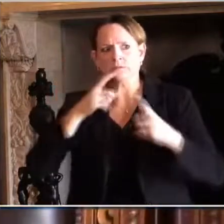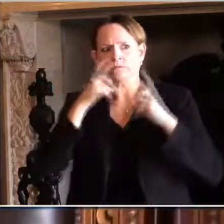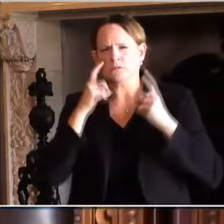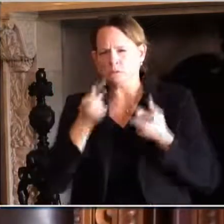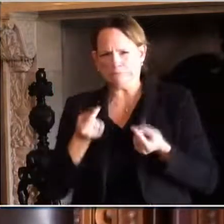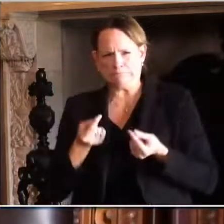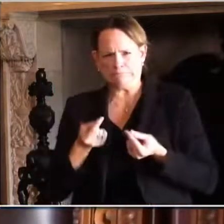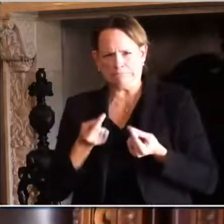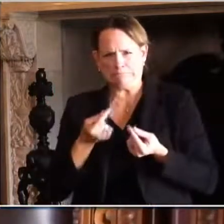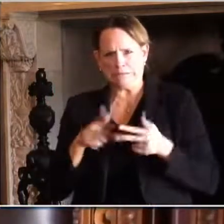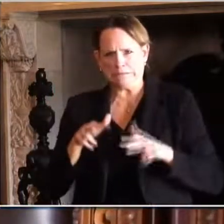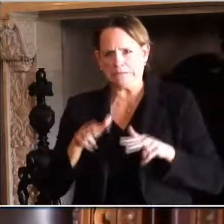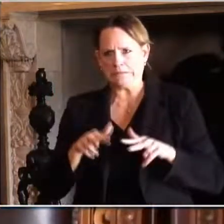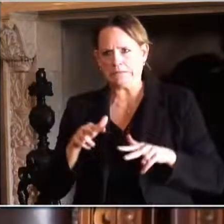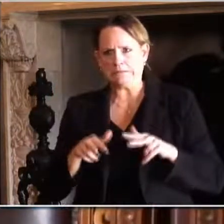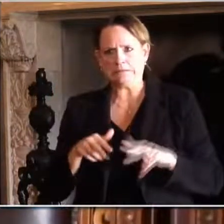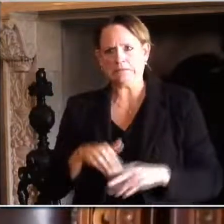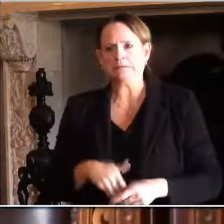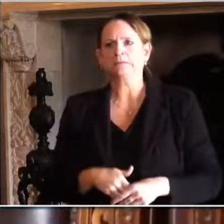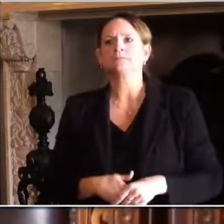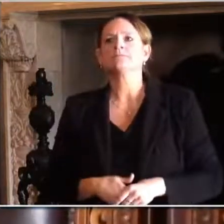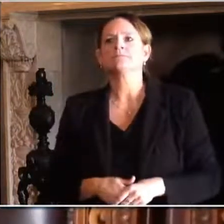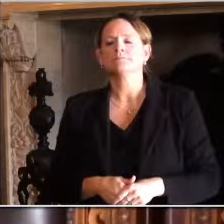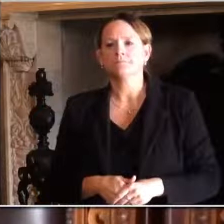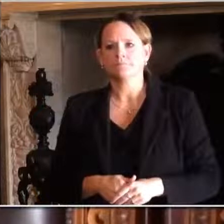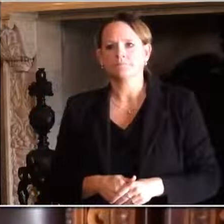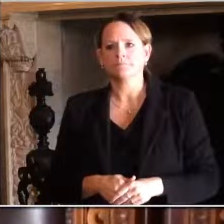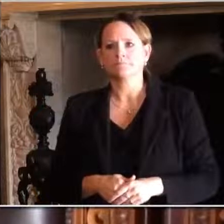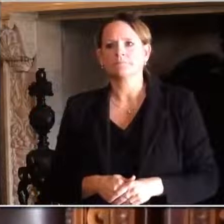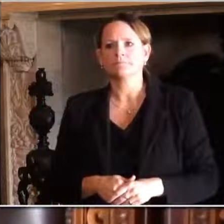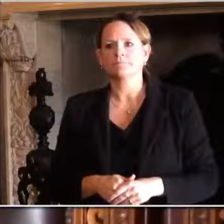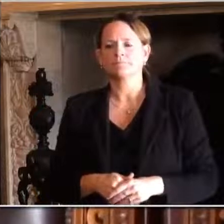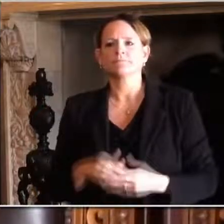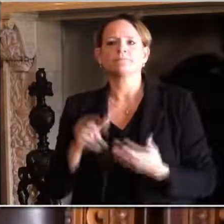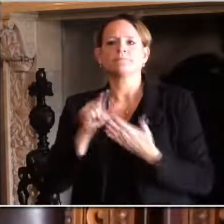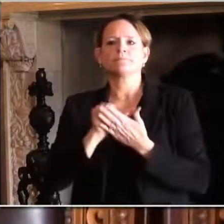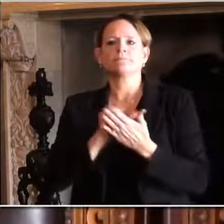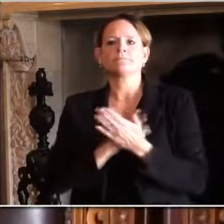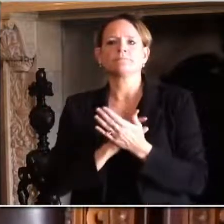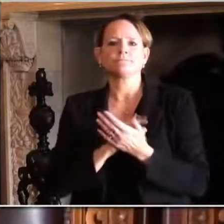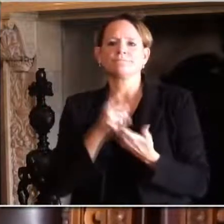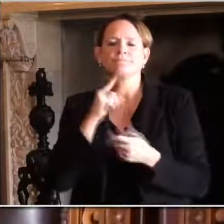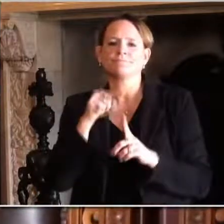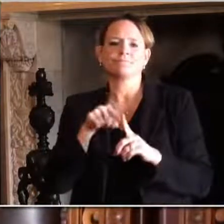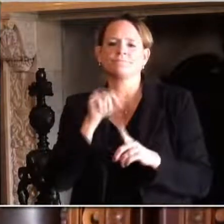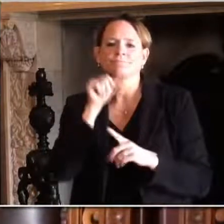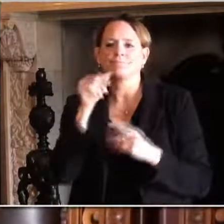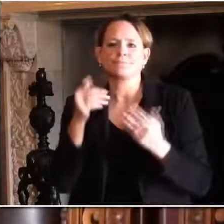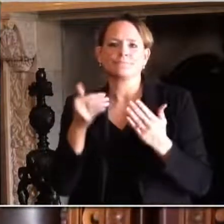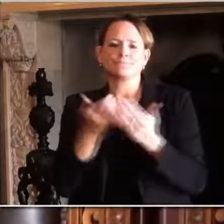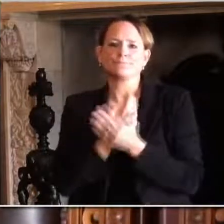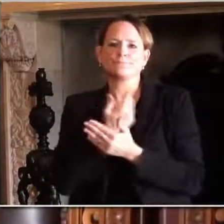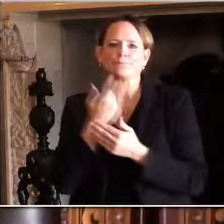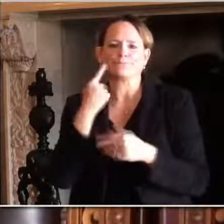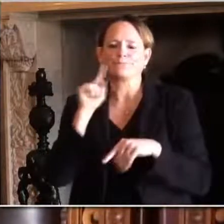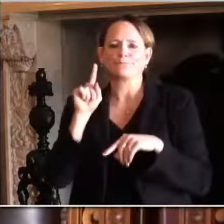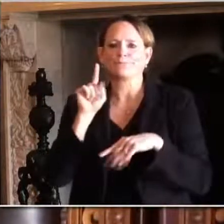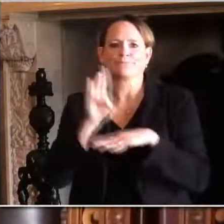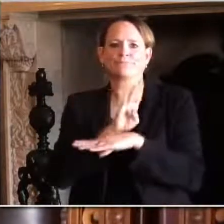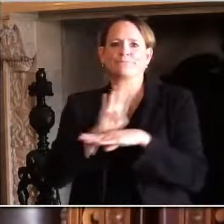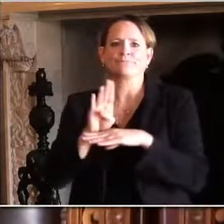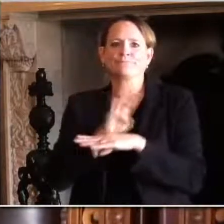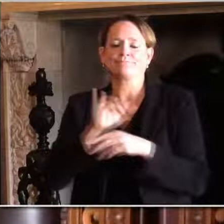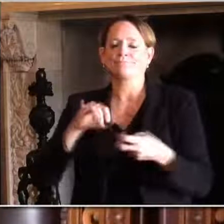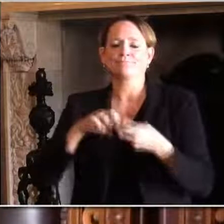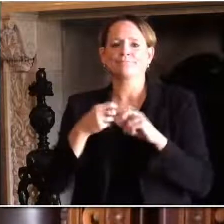seen this play out already. This isn't anything new for a lot of businesses. We've seen, these mask face covering